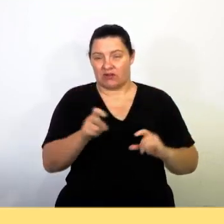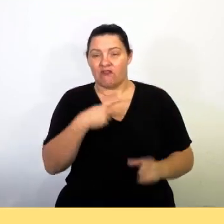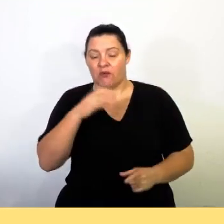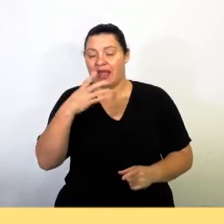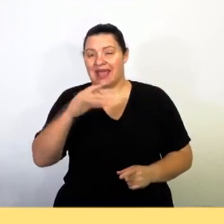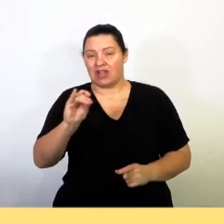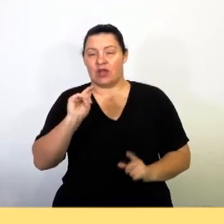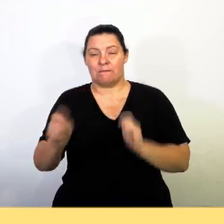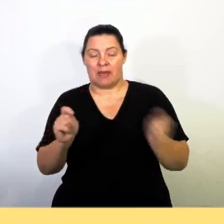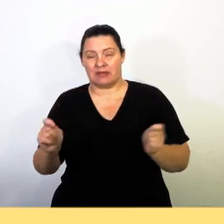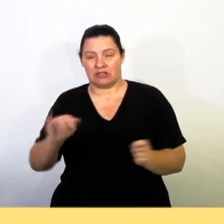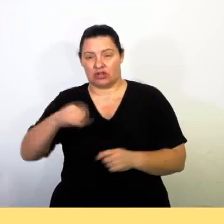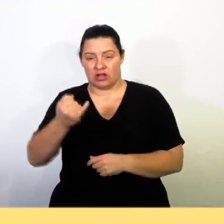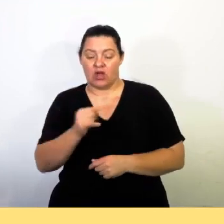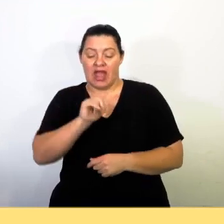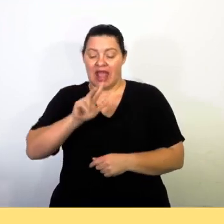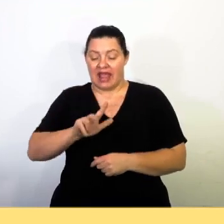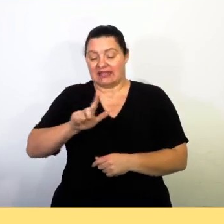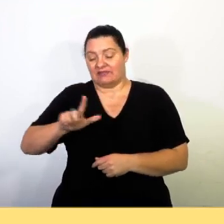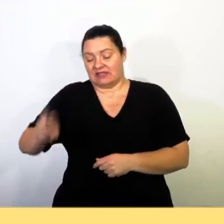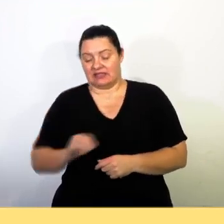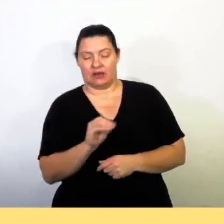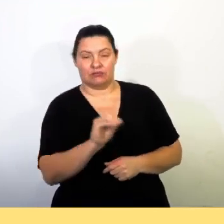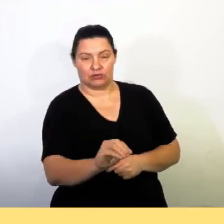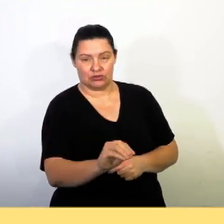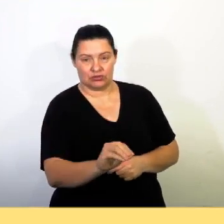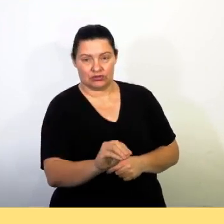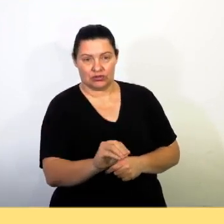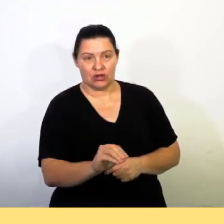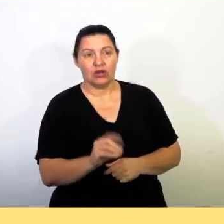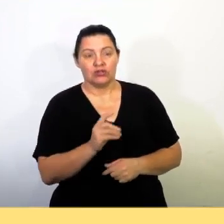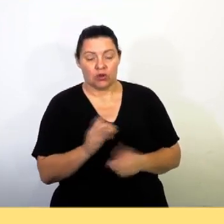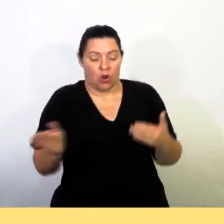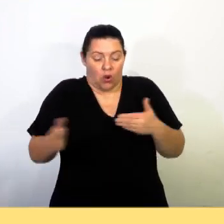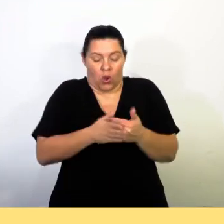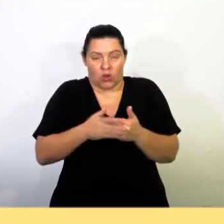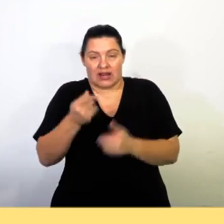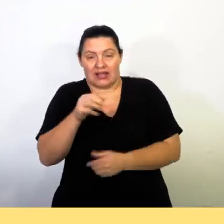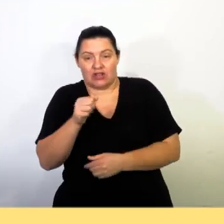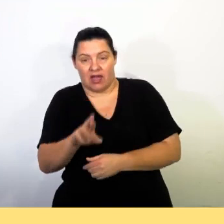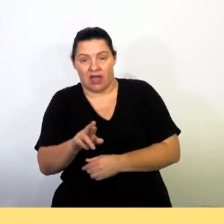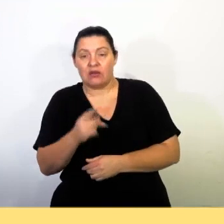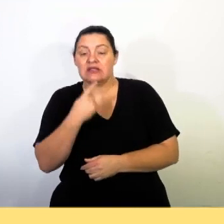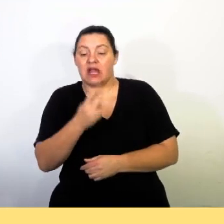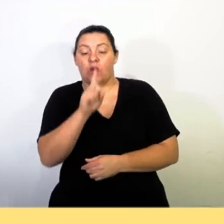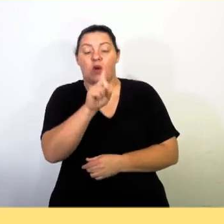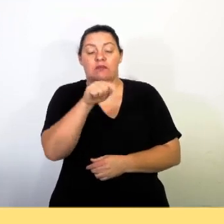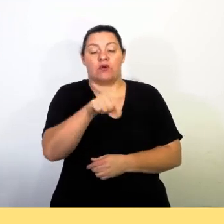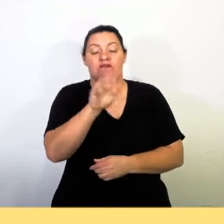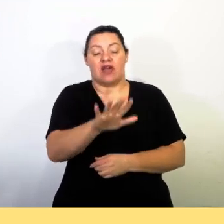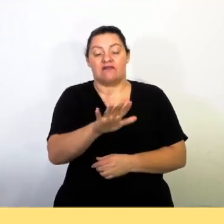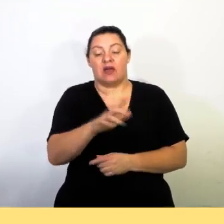payments journal. And then I'm going to have my 870 here. So if I'm to close this ledger account, I'm going to now